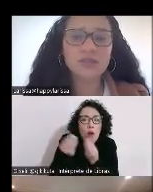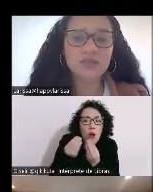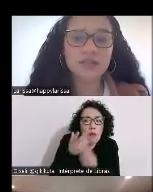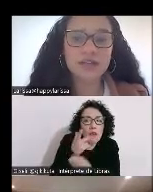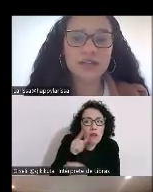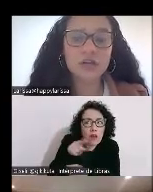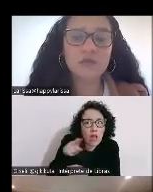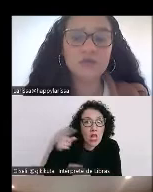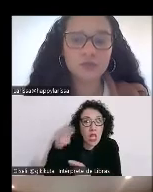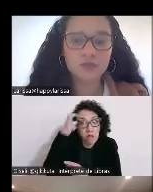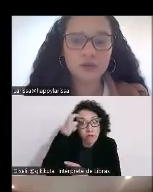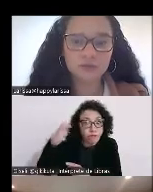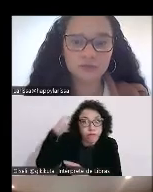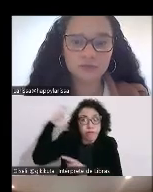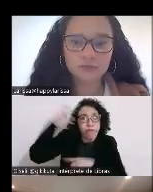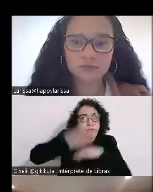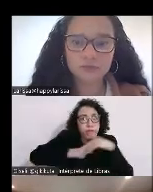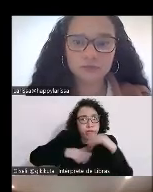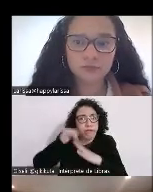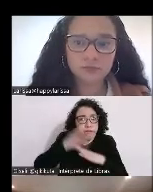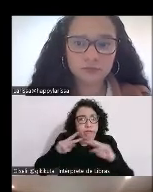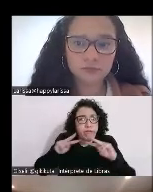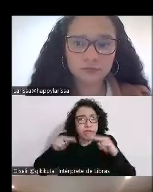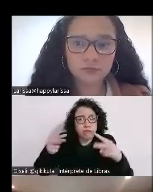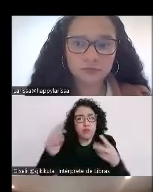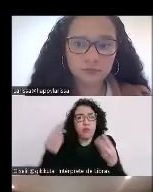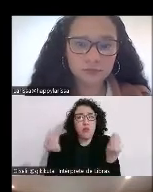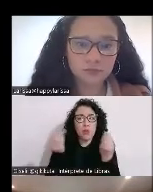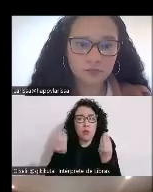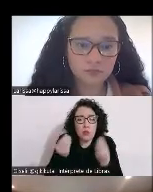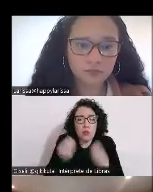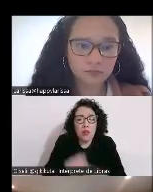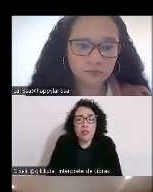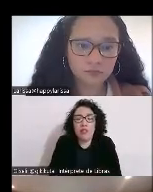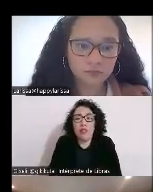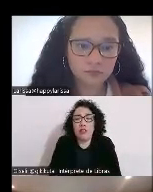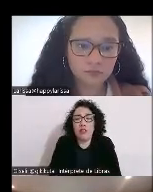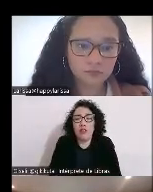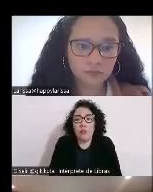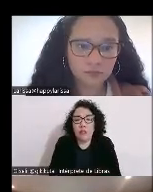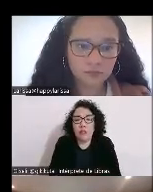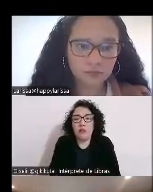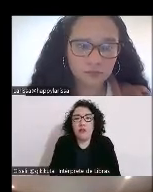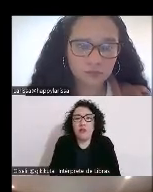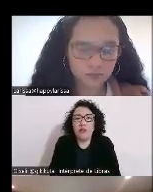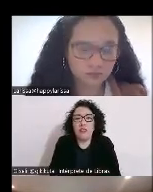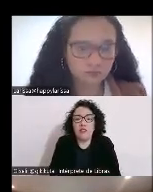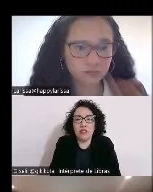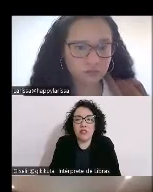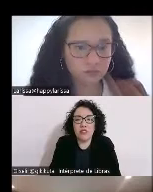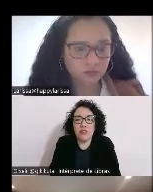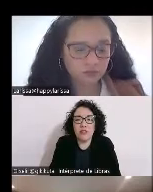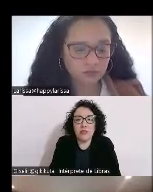altas habilidades funcionam. And the second one I have already mentioned, which is